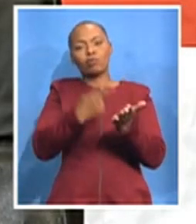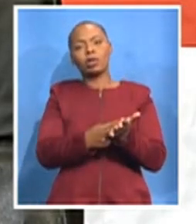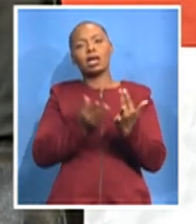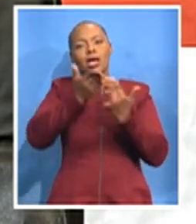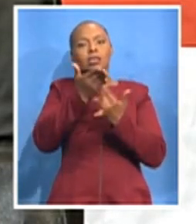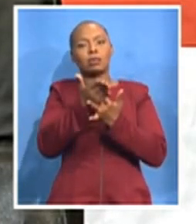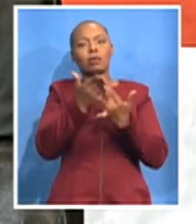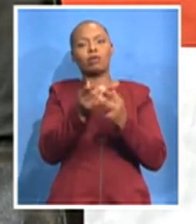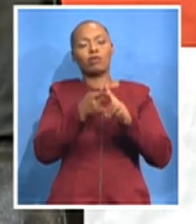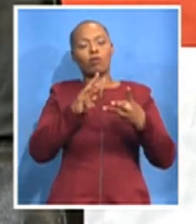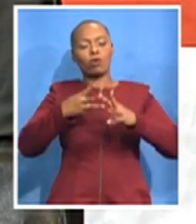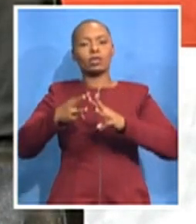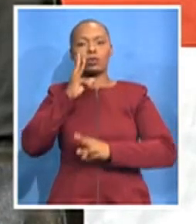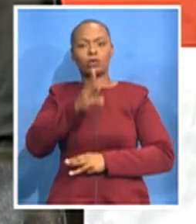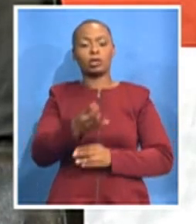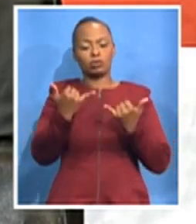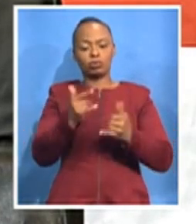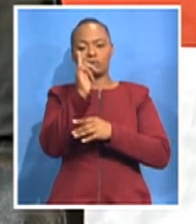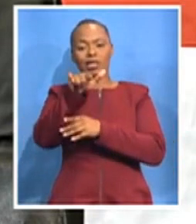today. Report number 8 of